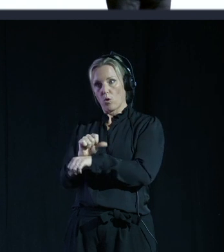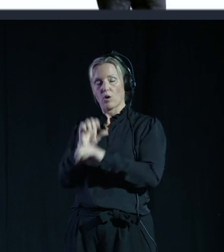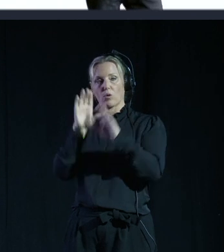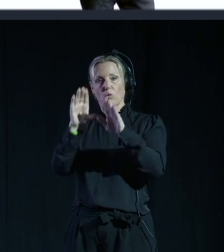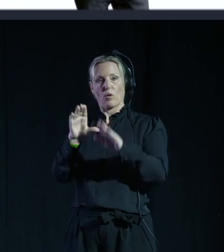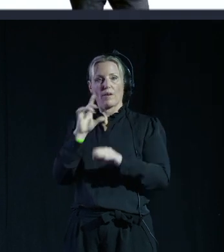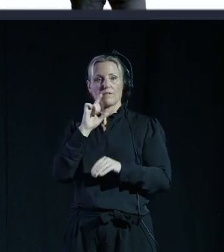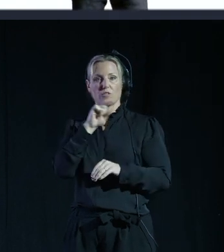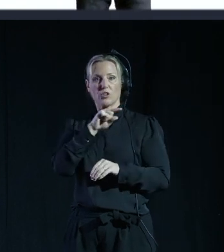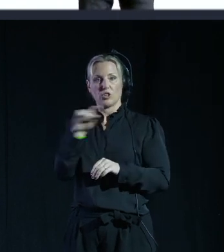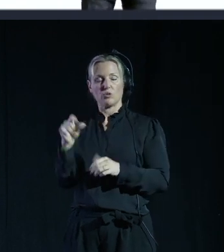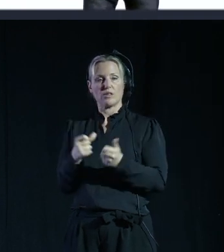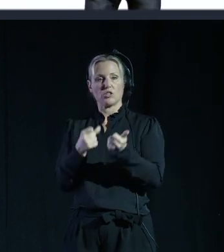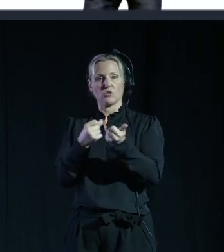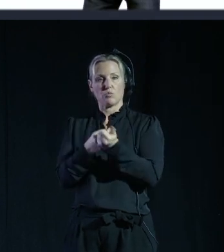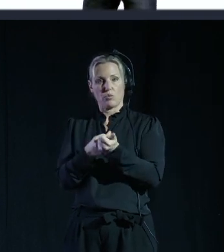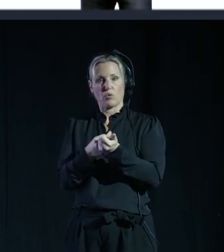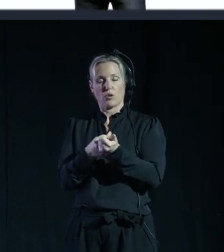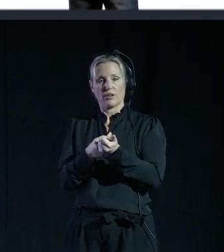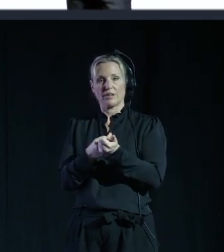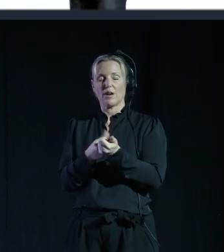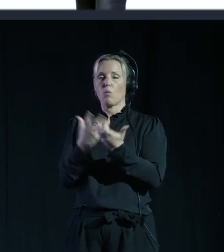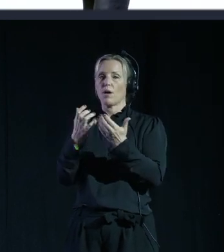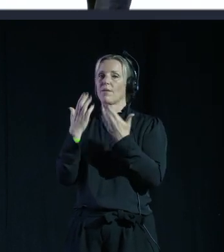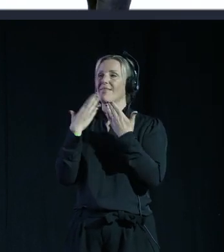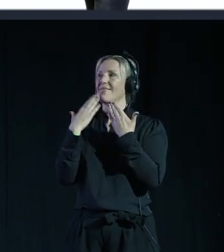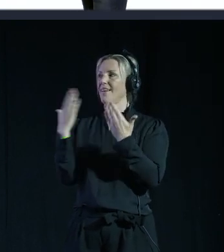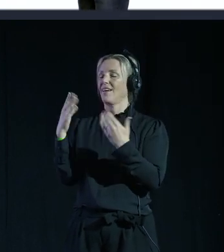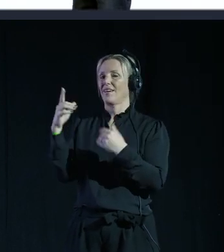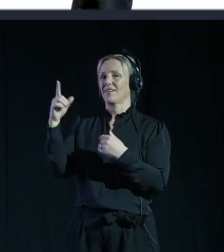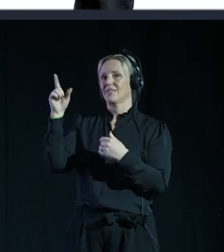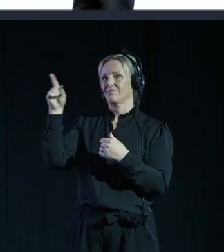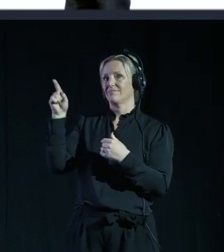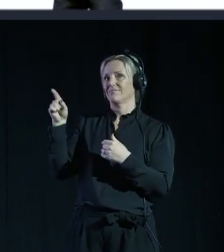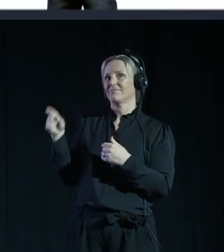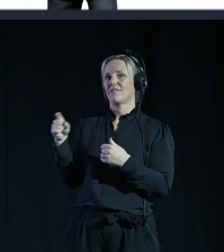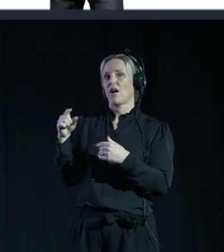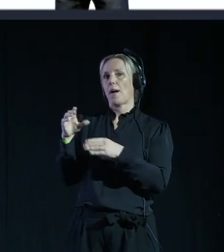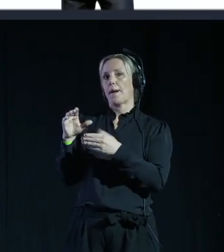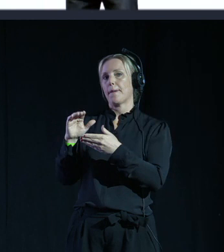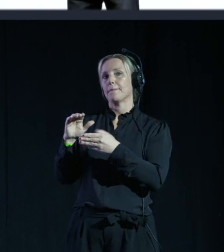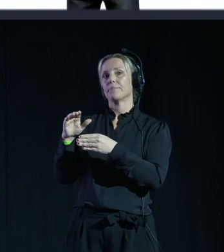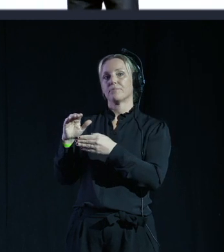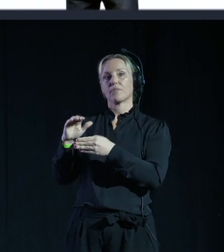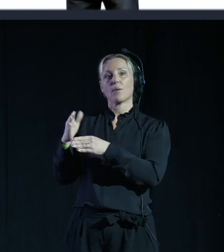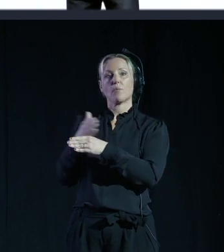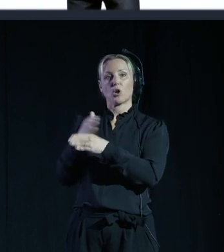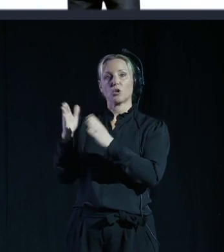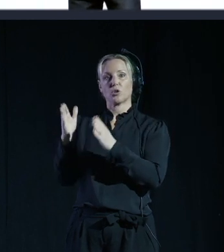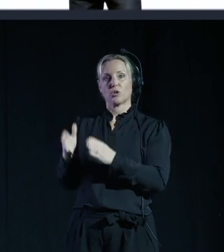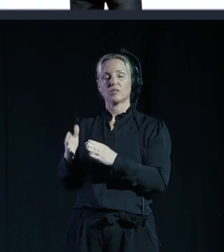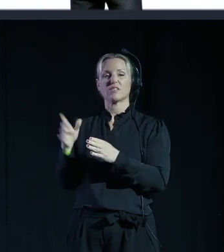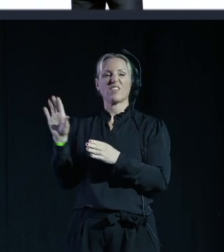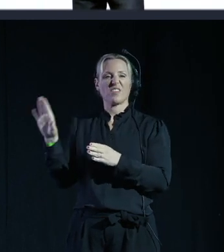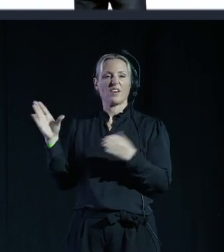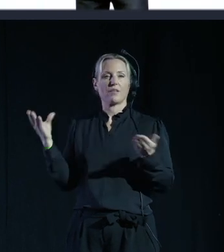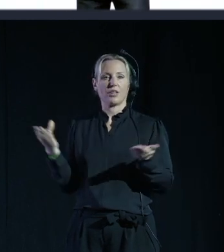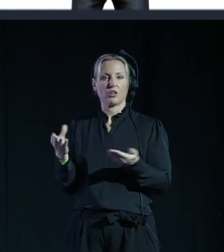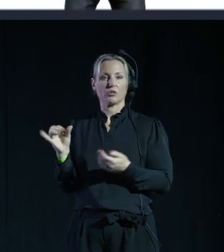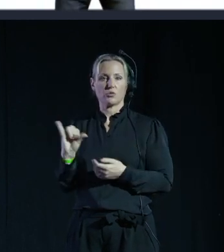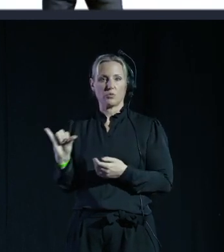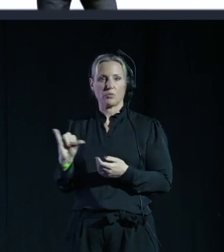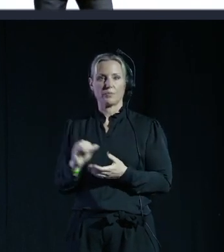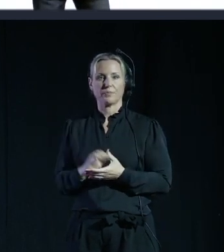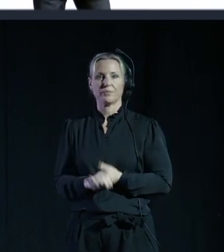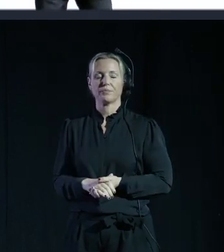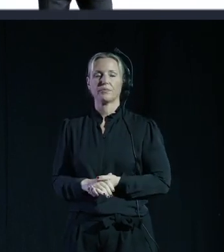supporting your use cases in these platforms. So I want to thank all these partners. They're also here. Please check them out and come take a look at some of their work.